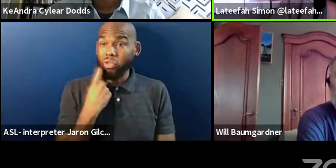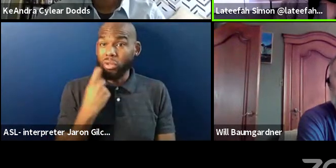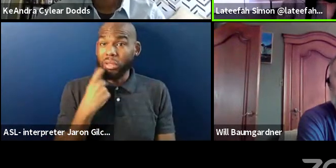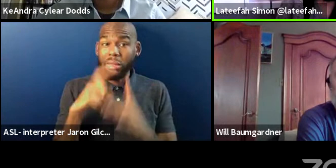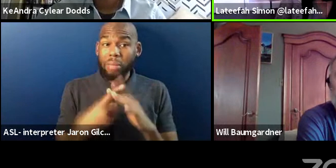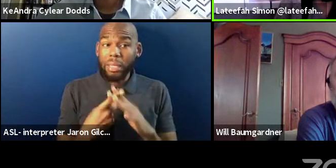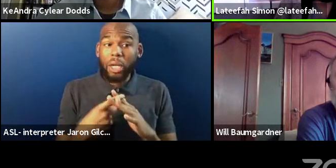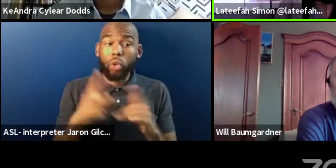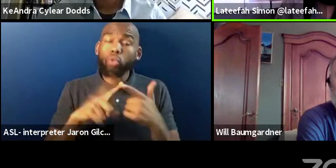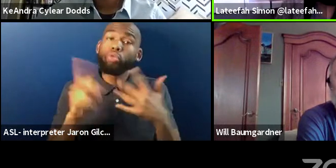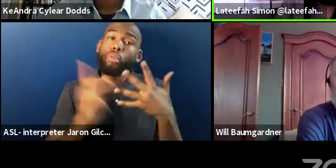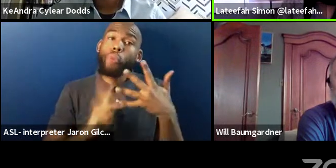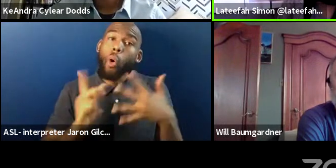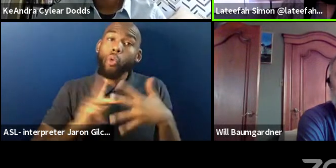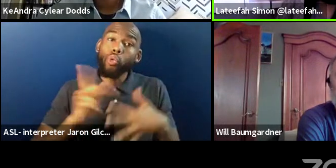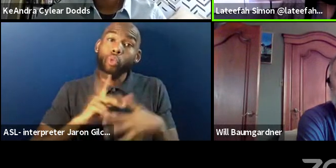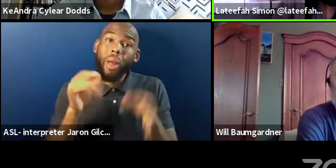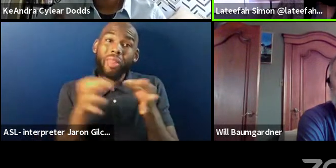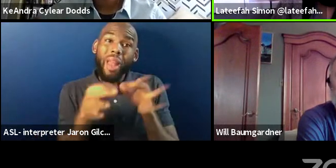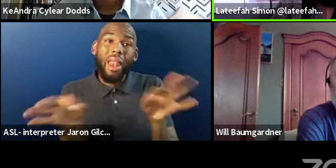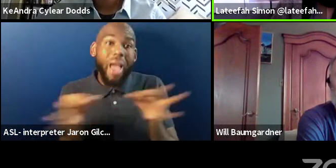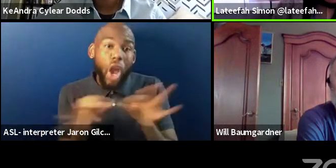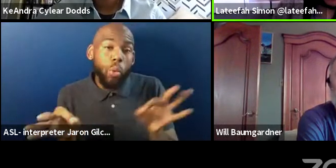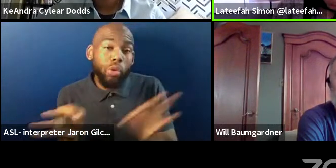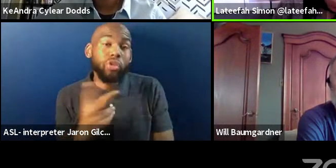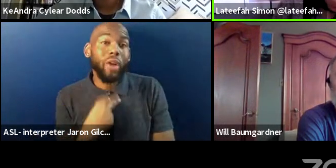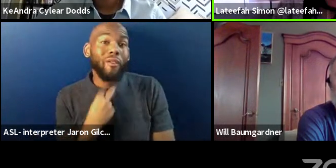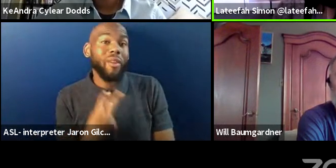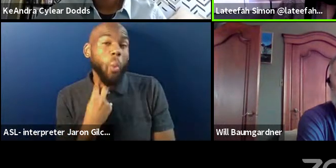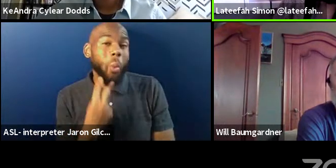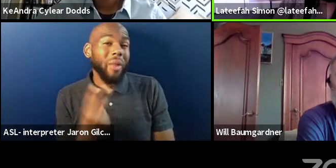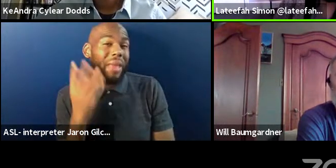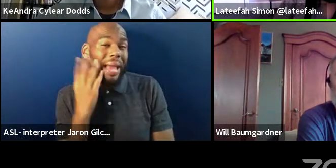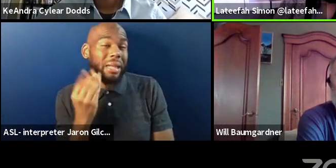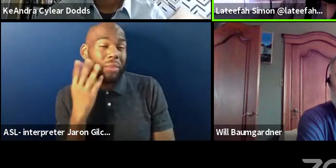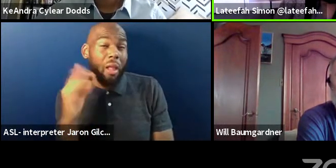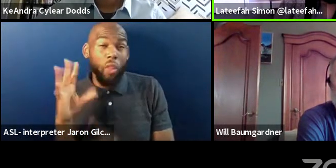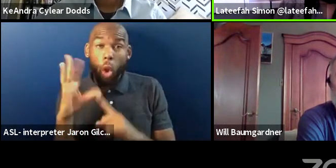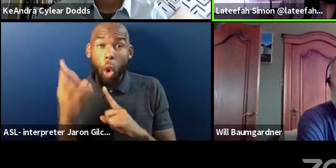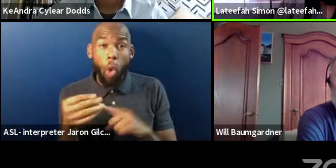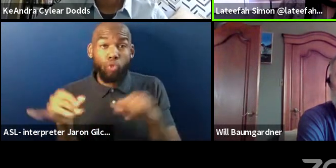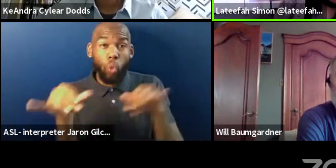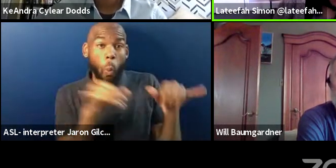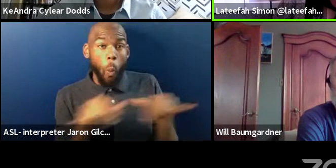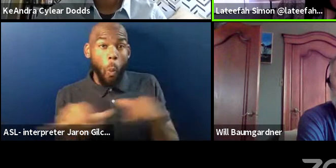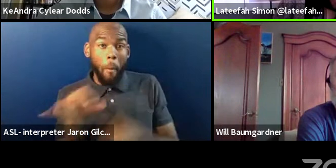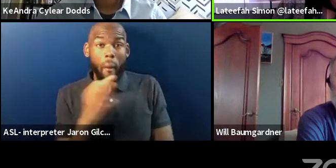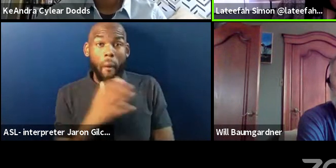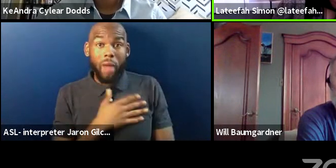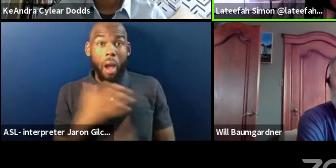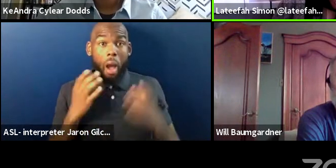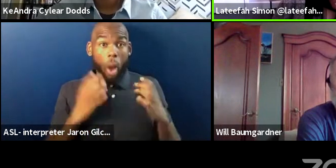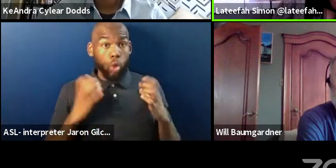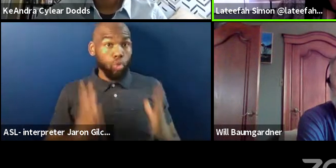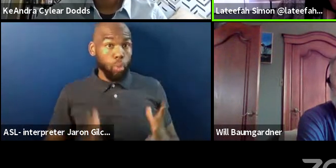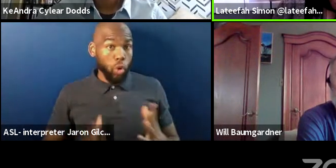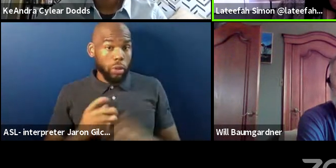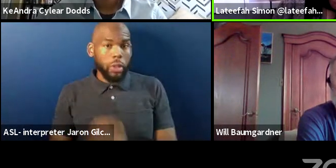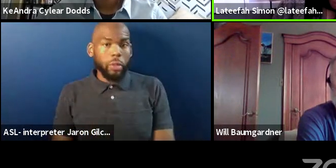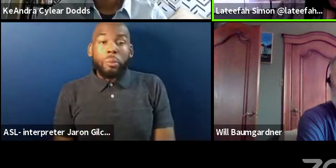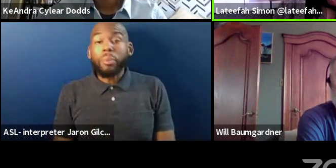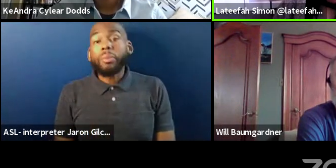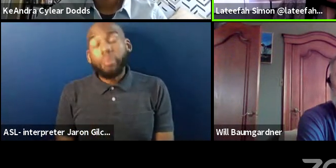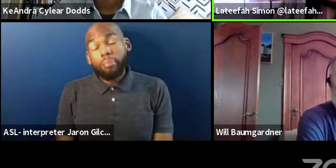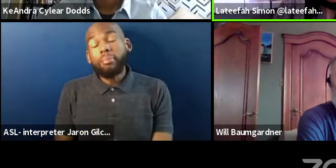sector to prioritize the languages, the voices, the experiences, and the cultural norms of our customers. So I'm